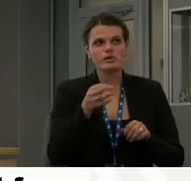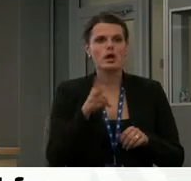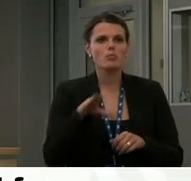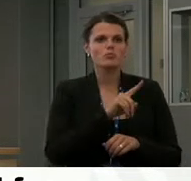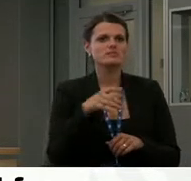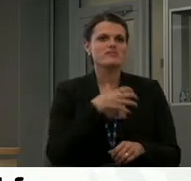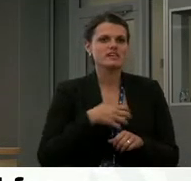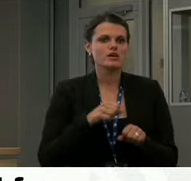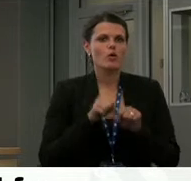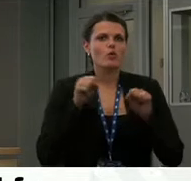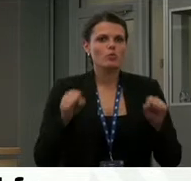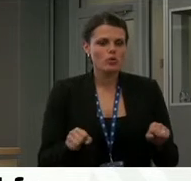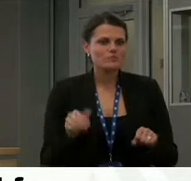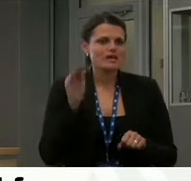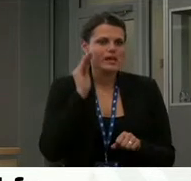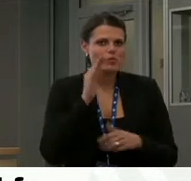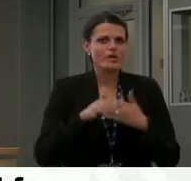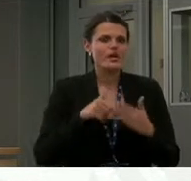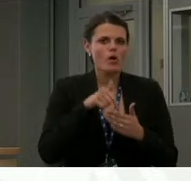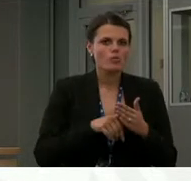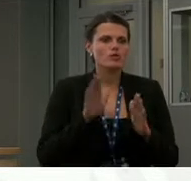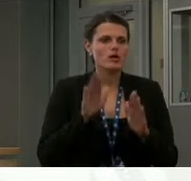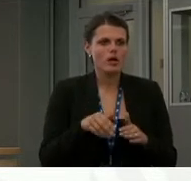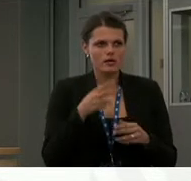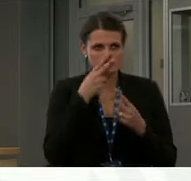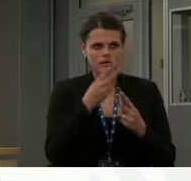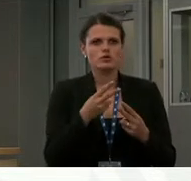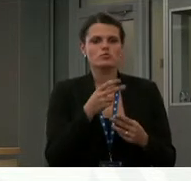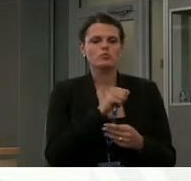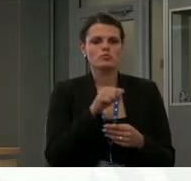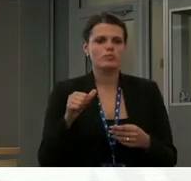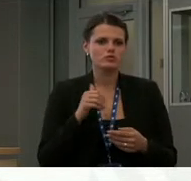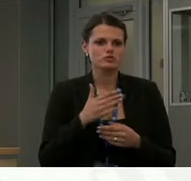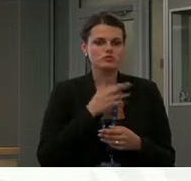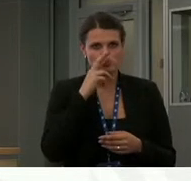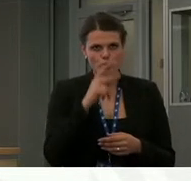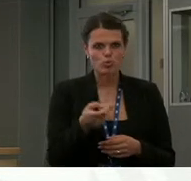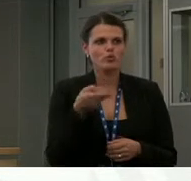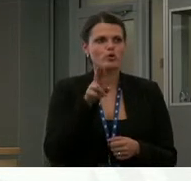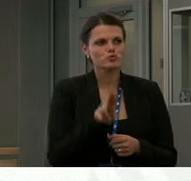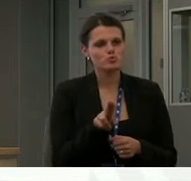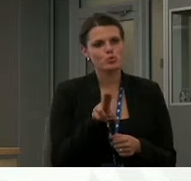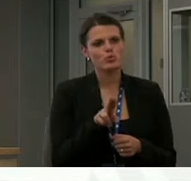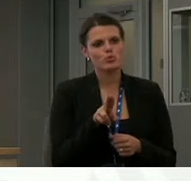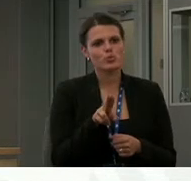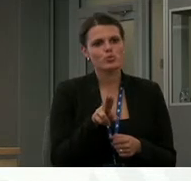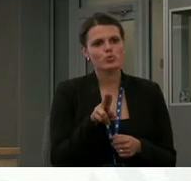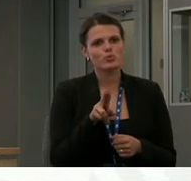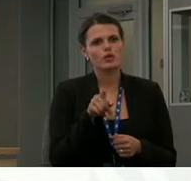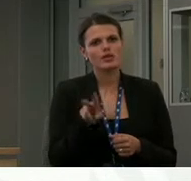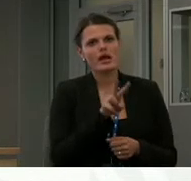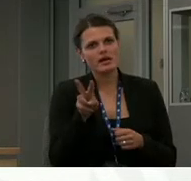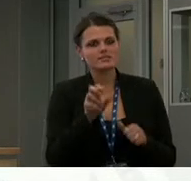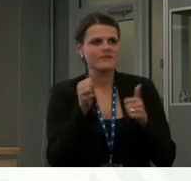listen, to involve persons with disabilities, to confront our own prejudices. And I think that for policymakers,